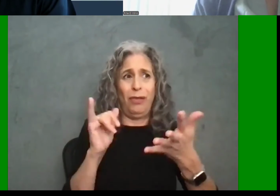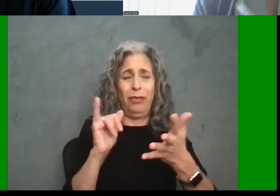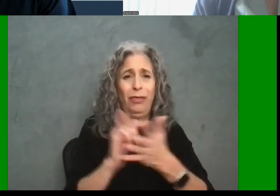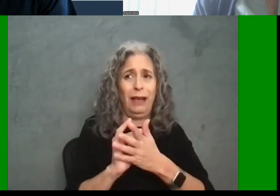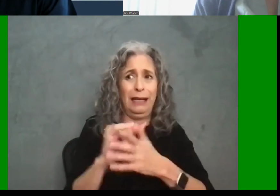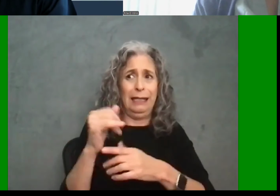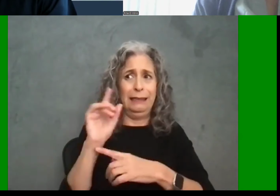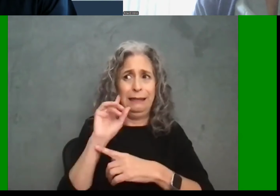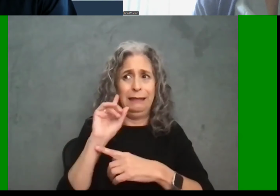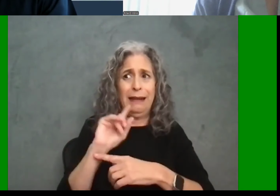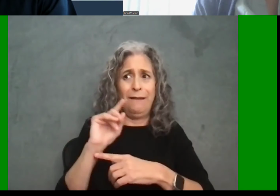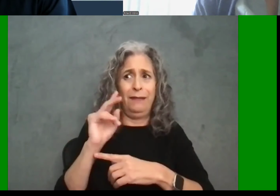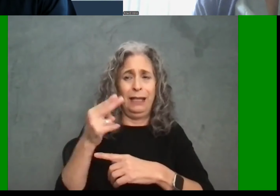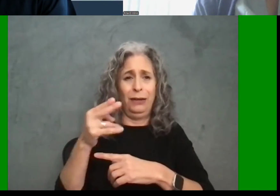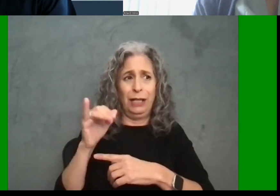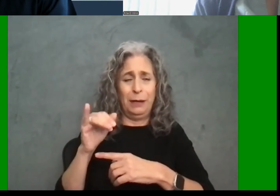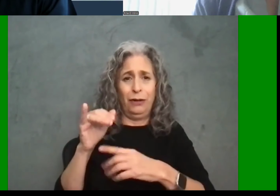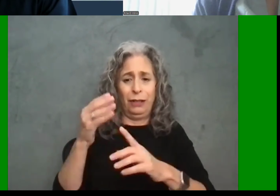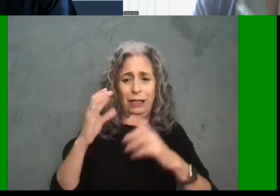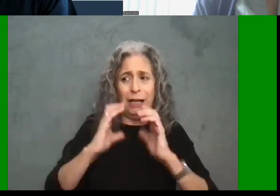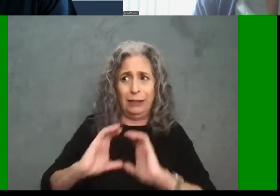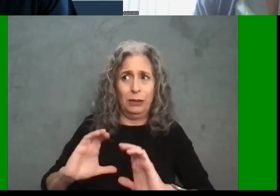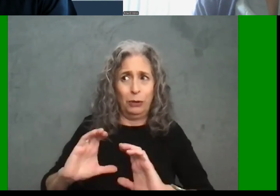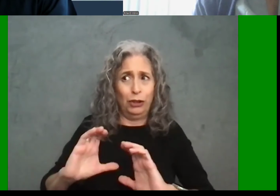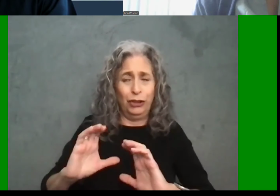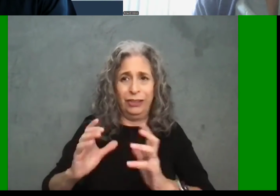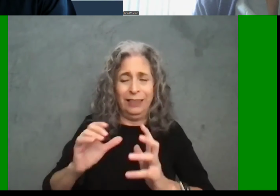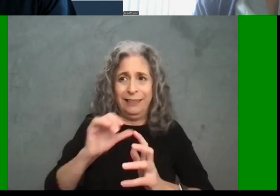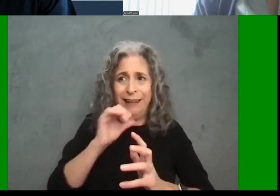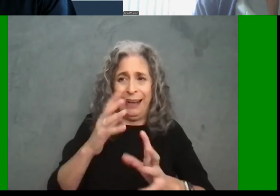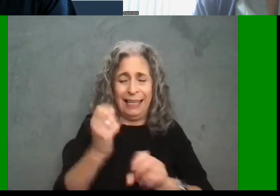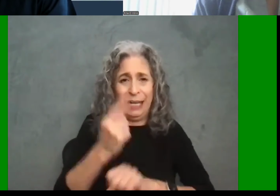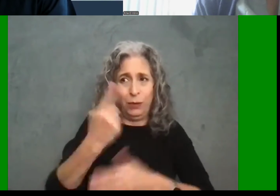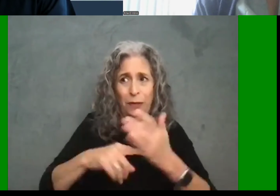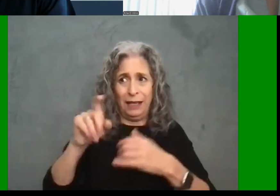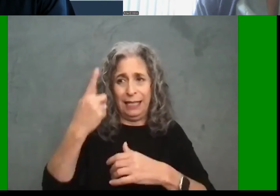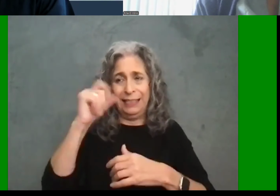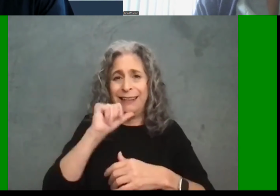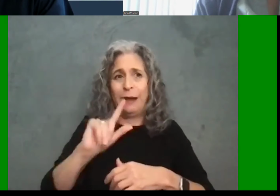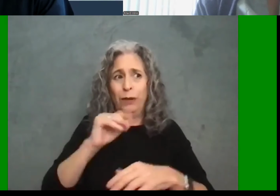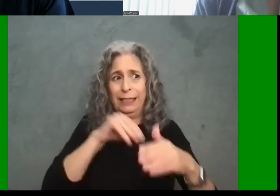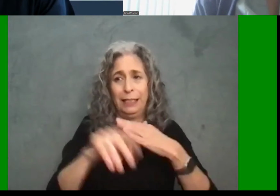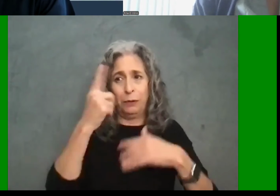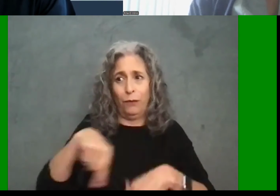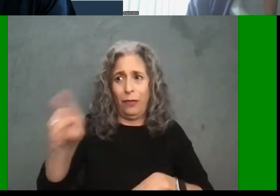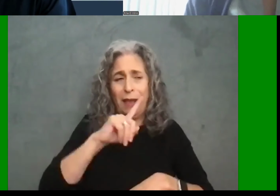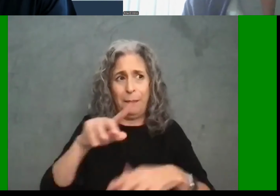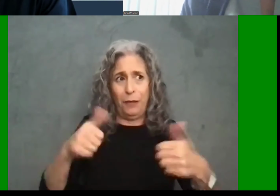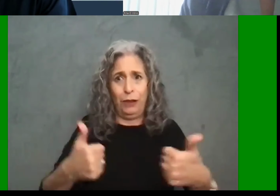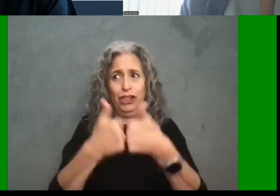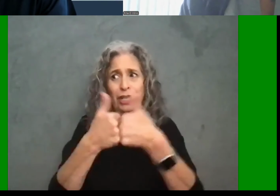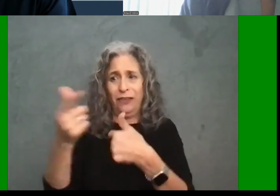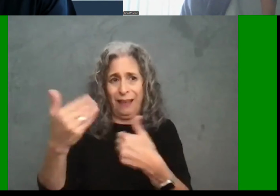customer if we just give a general mark for Sure. accessibility? And they're wondering Sure. about the challenges and the variability